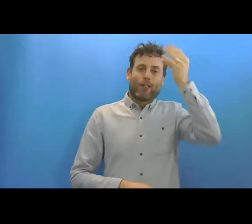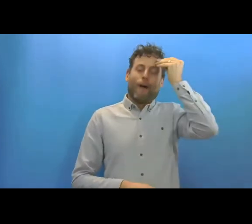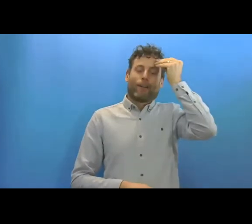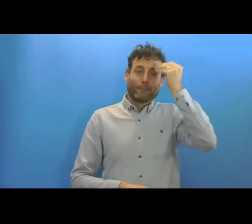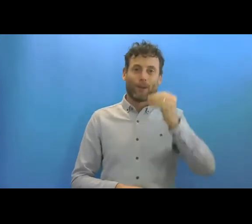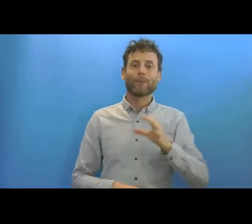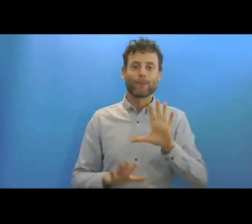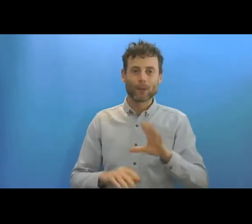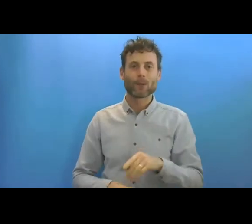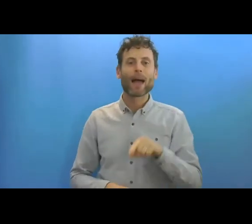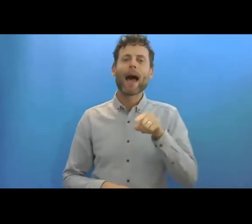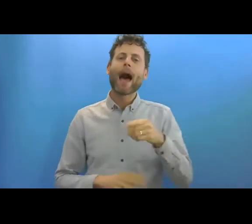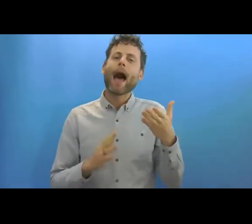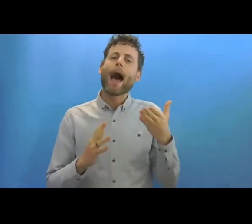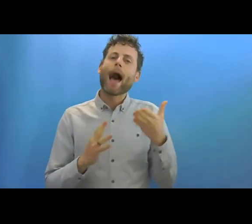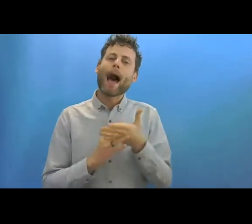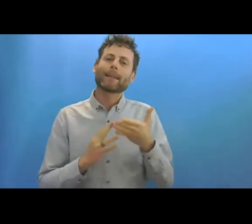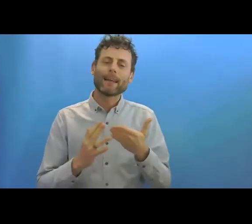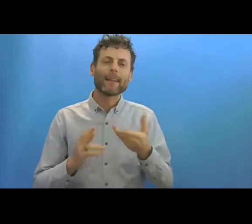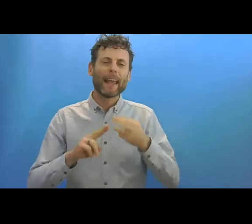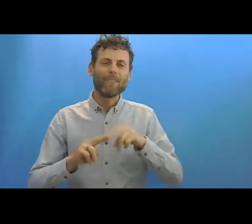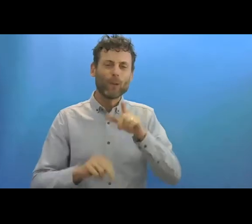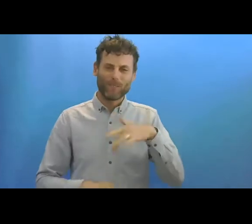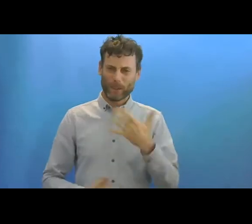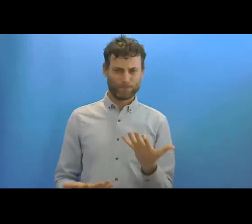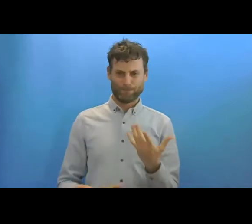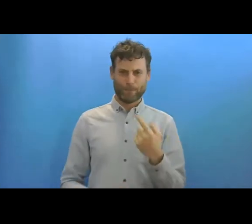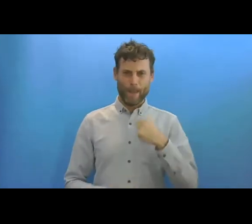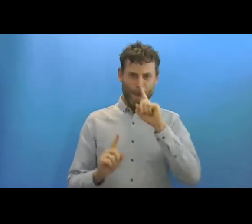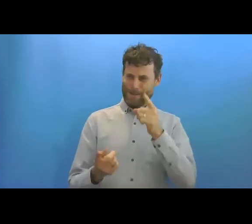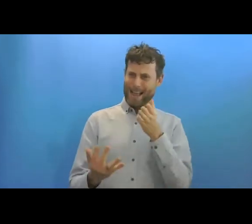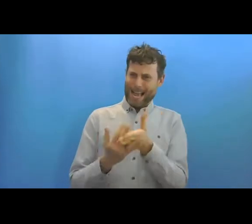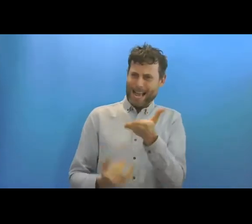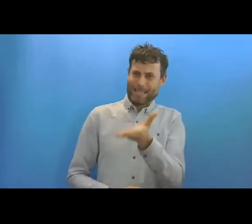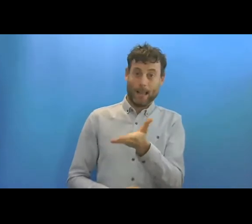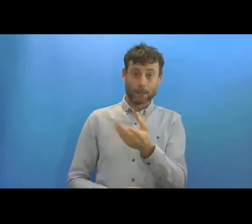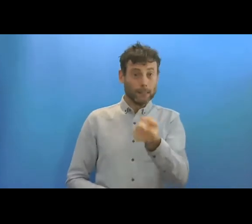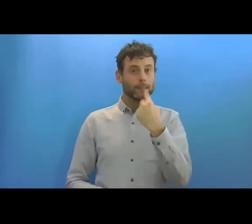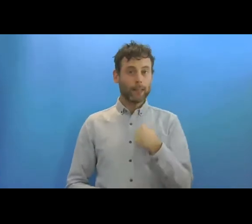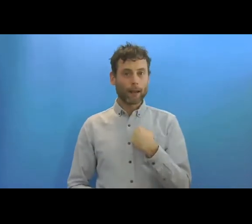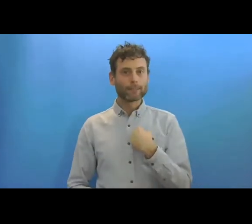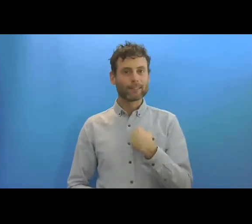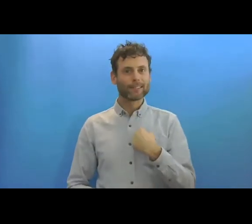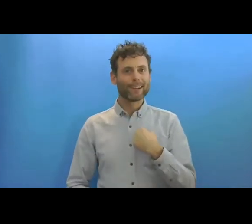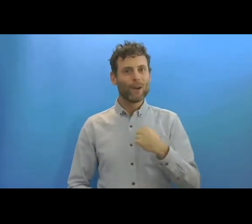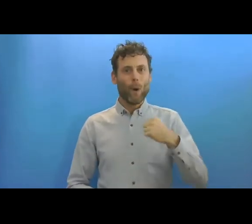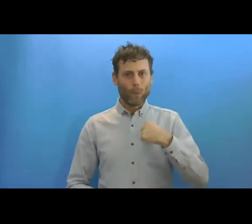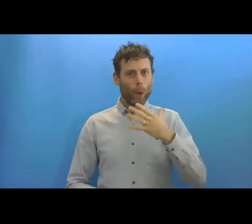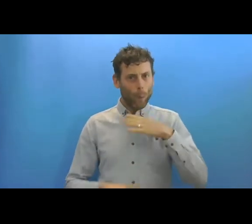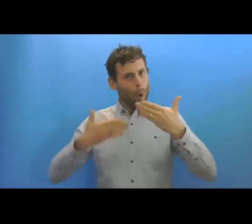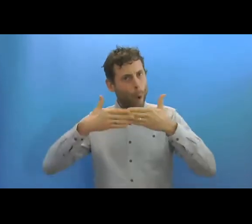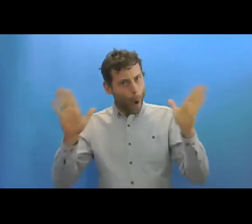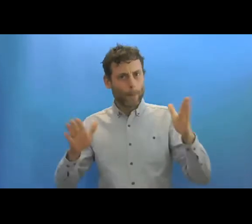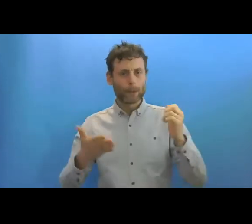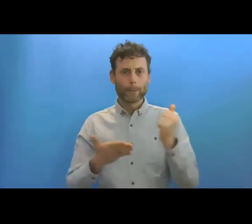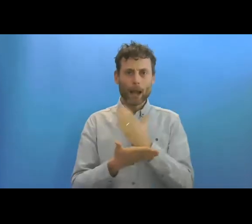access, if anything isn't working for you, just tell us. We're not hiding access in any way at all. So do tell